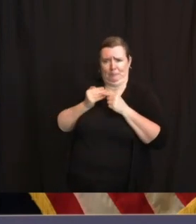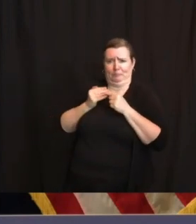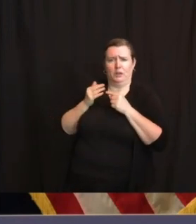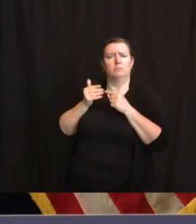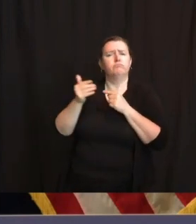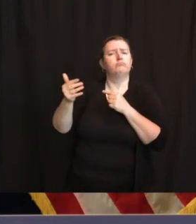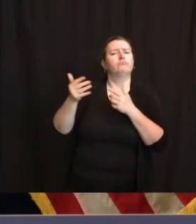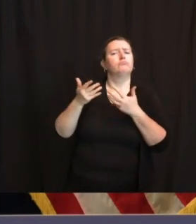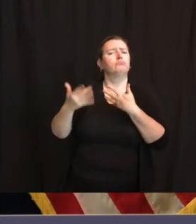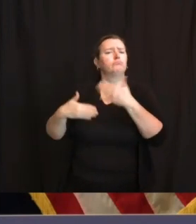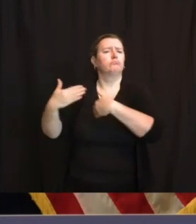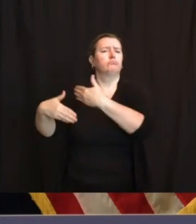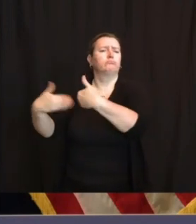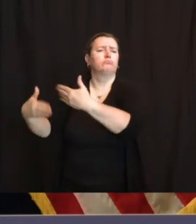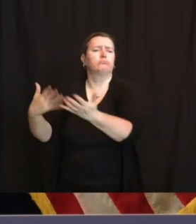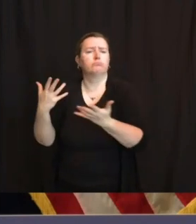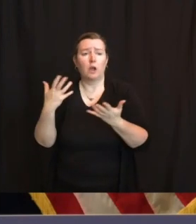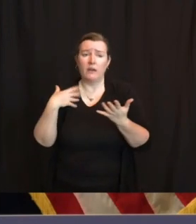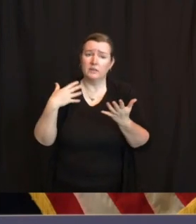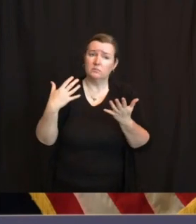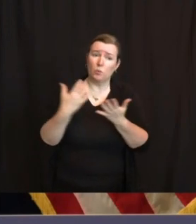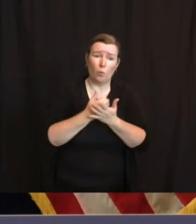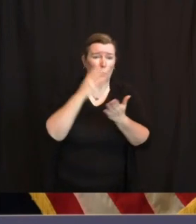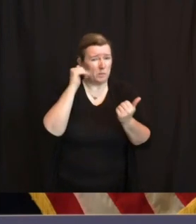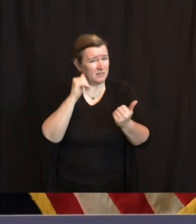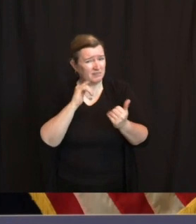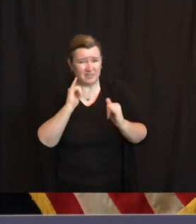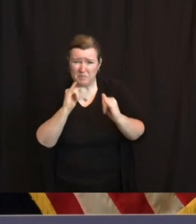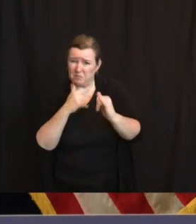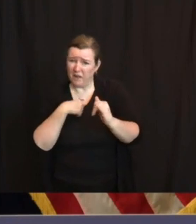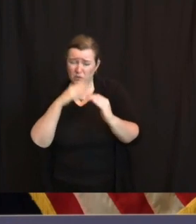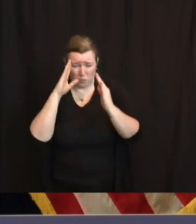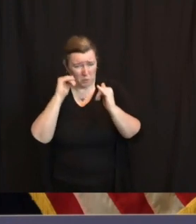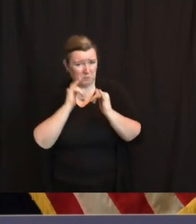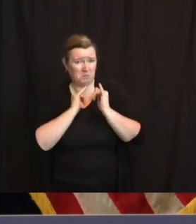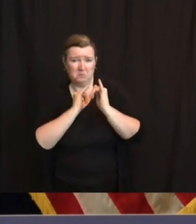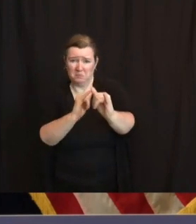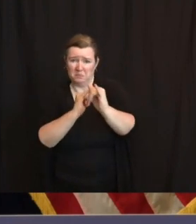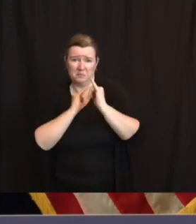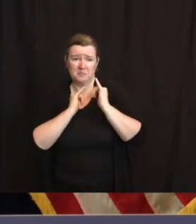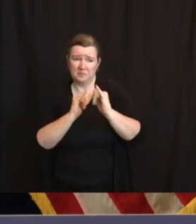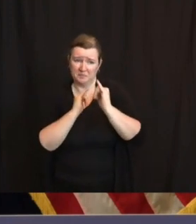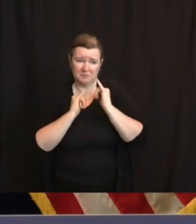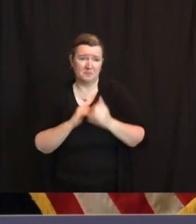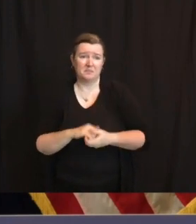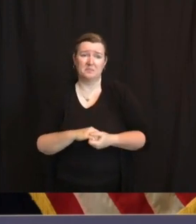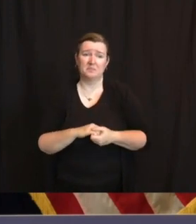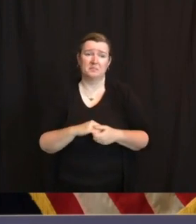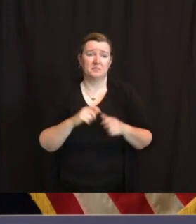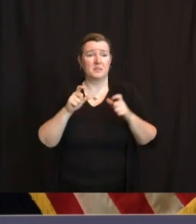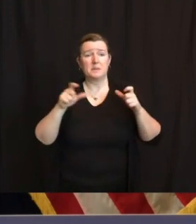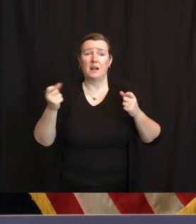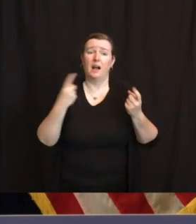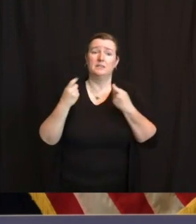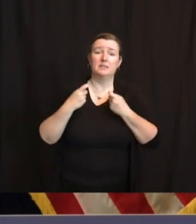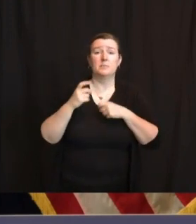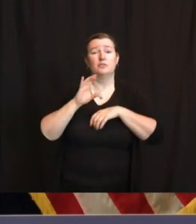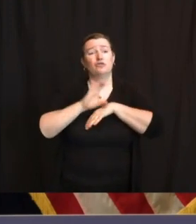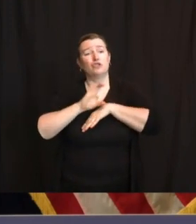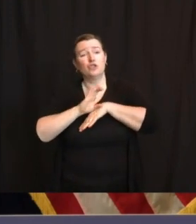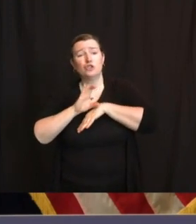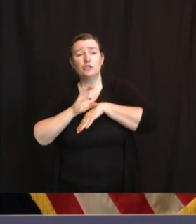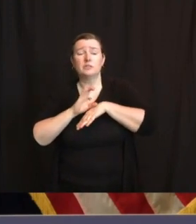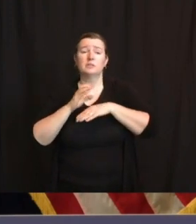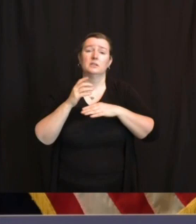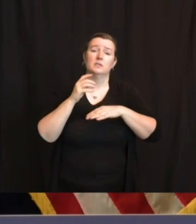graduations, if you've got that hope, I have that hope as well. We get asked about faith all the time, rightfully,